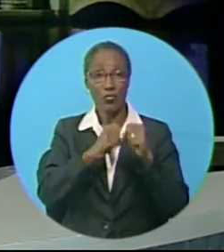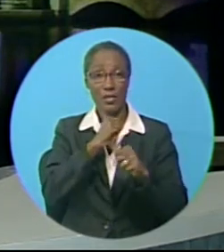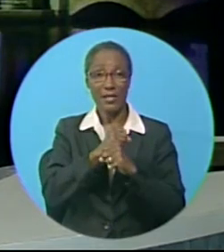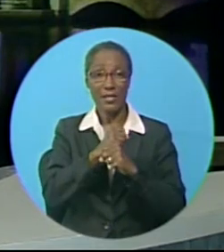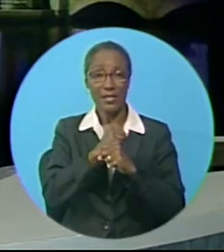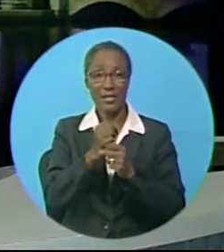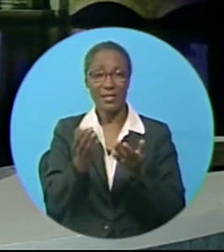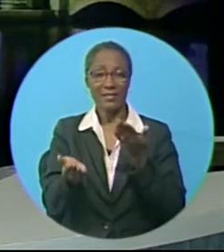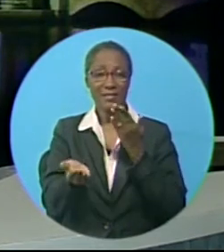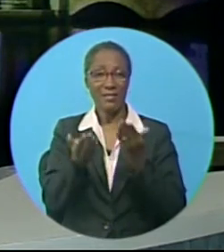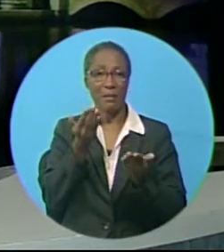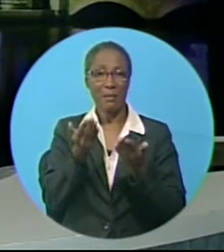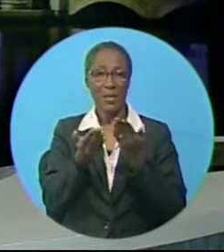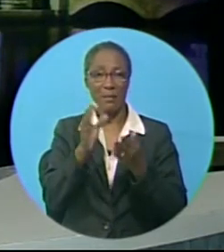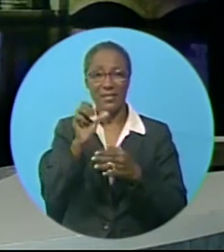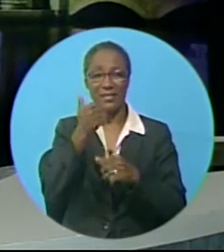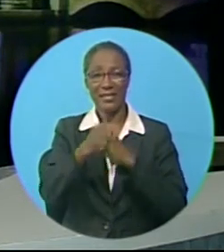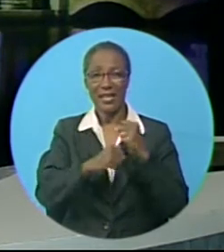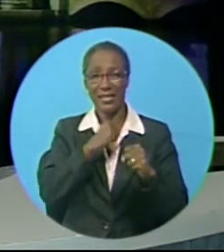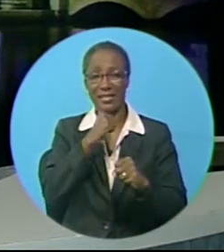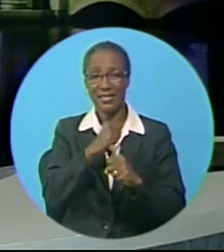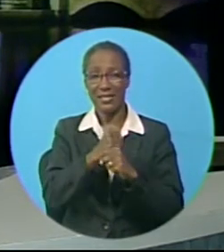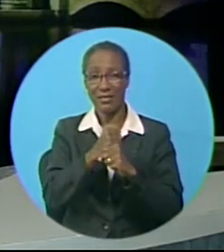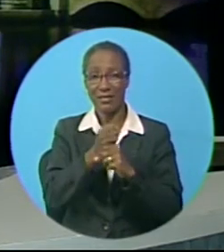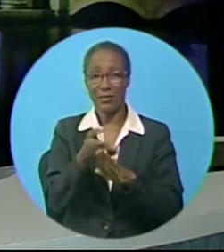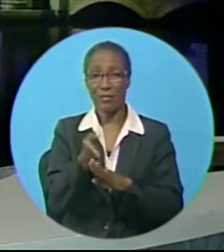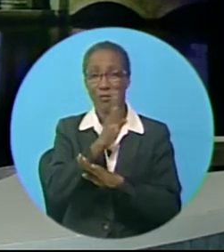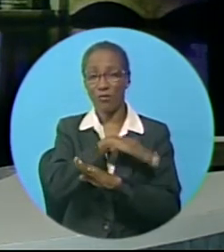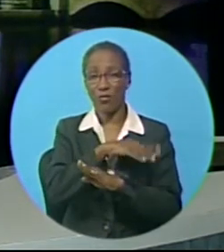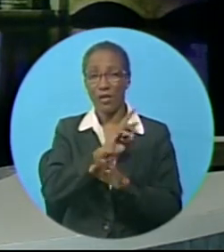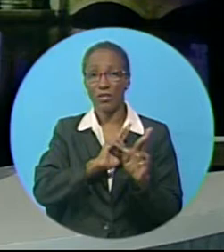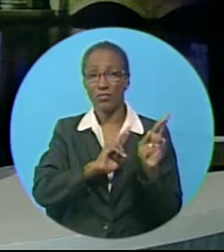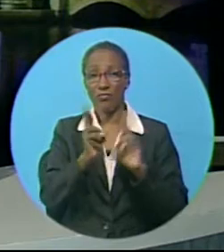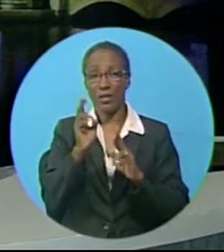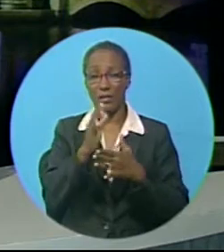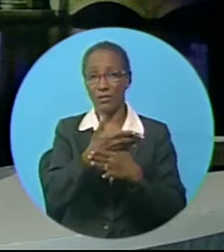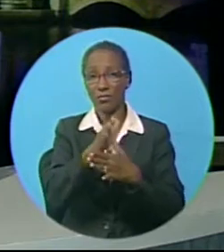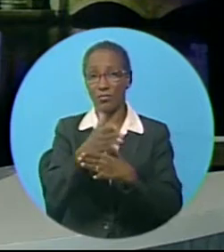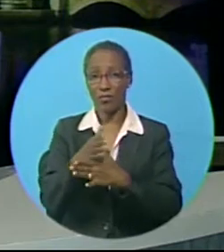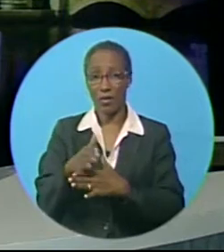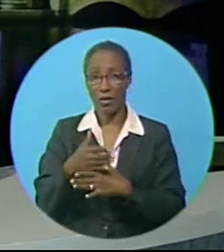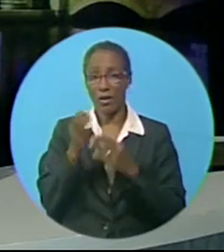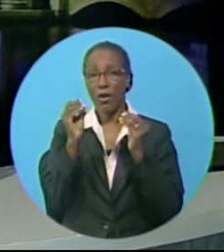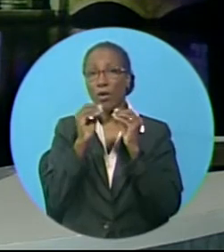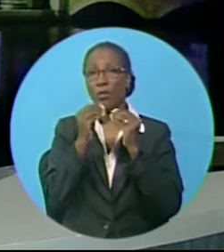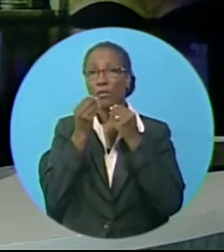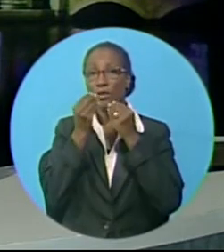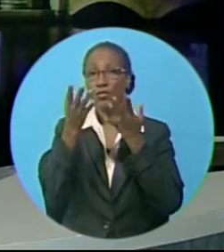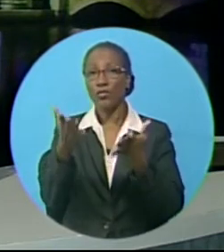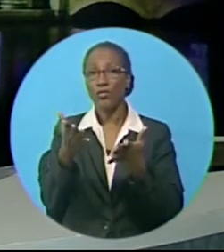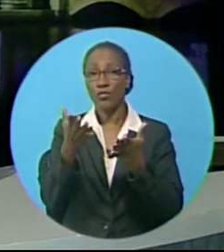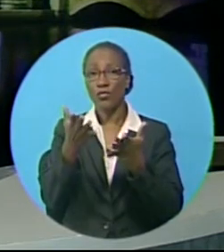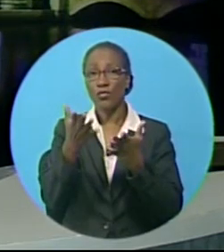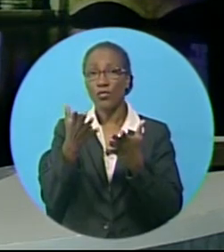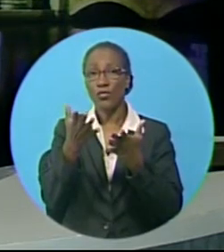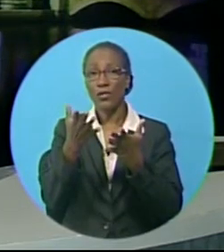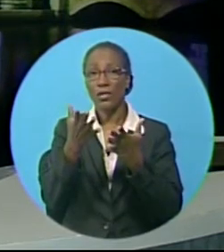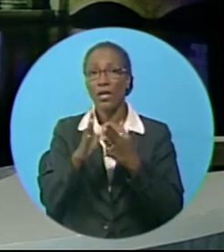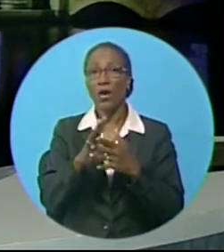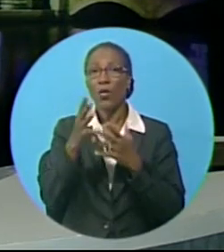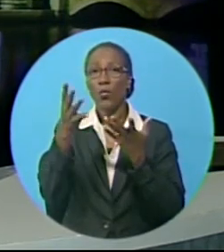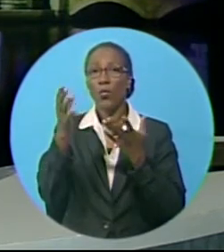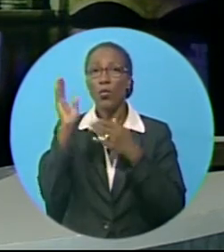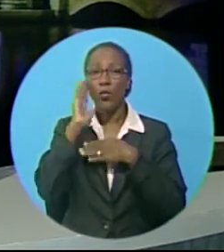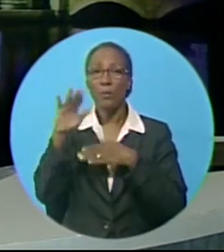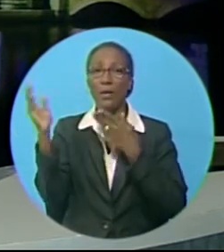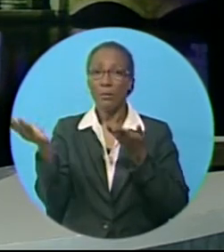for it to be approved by regulators. More news ahead in just a moment, but first a reminder that we will be bringing